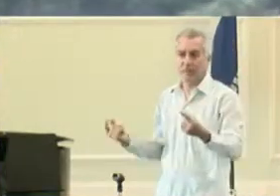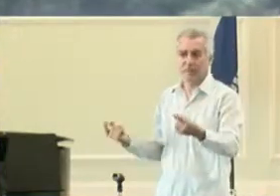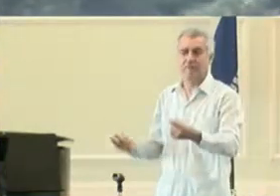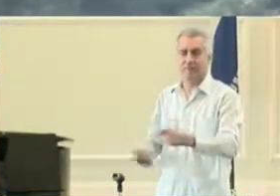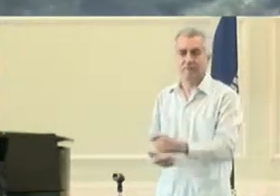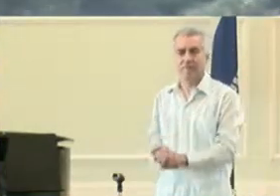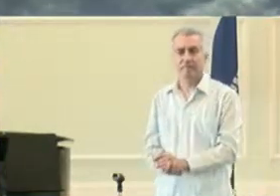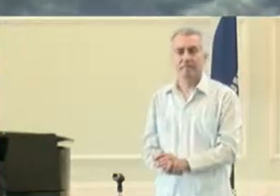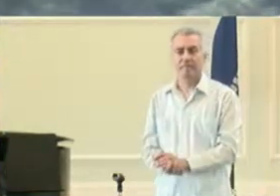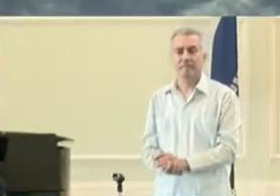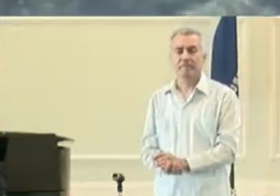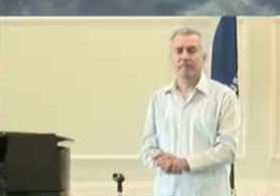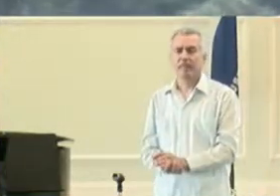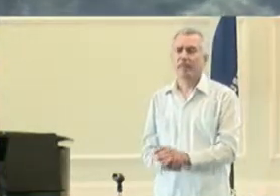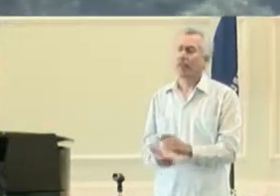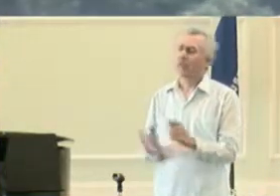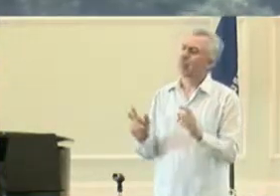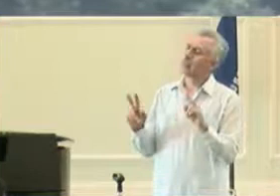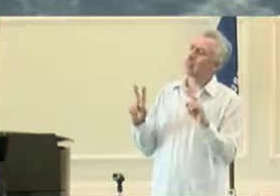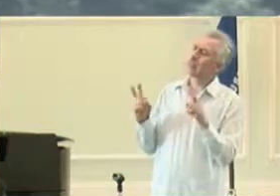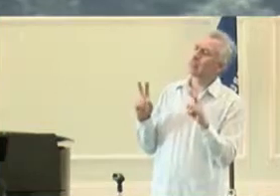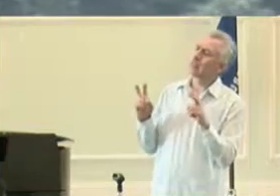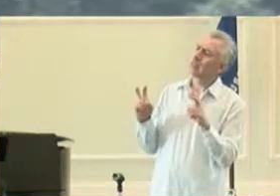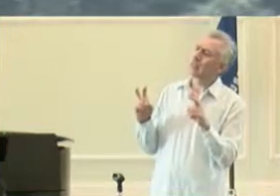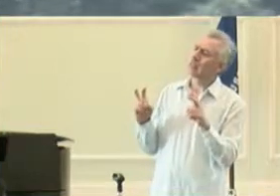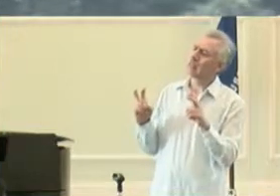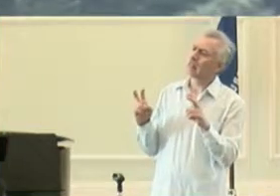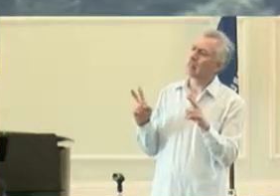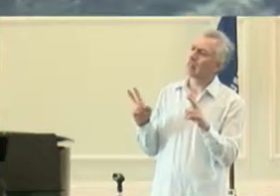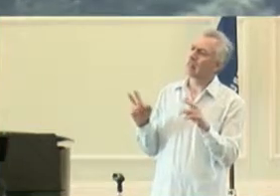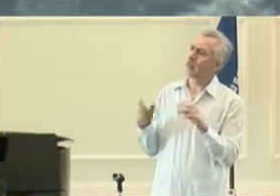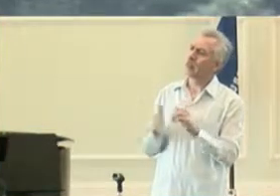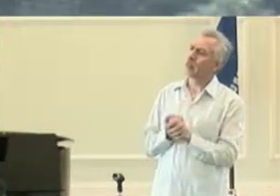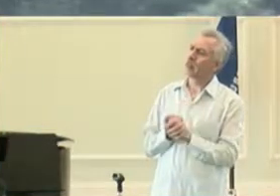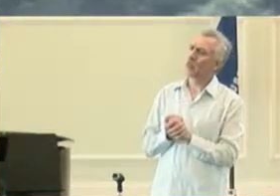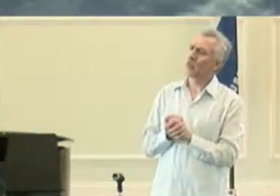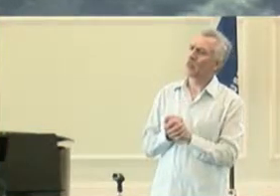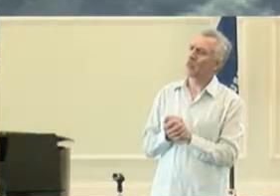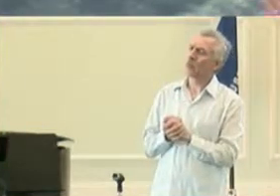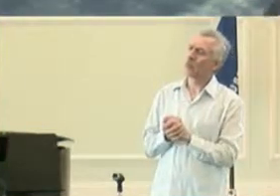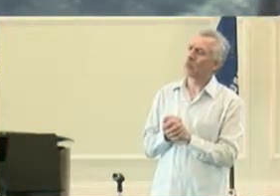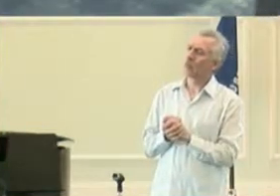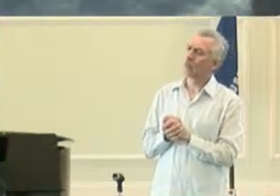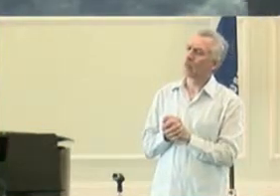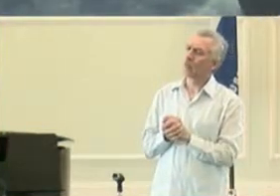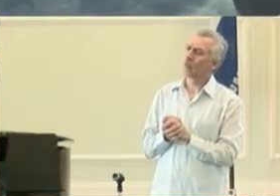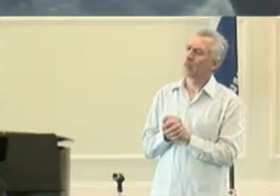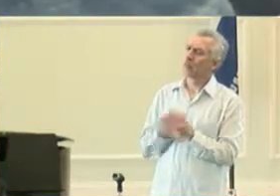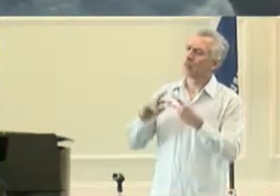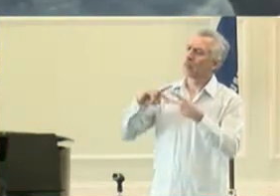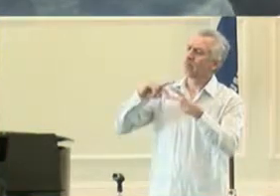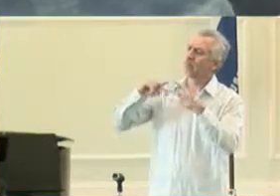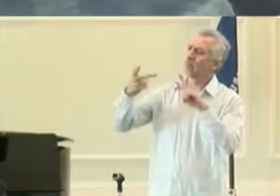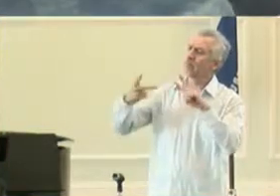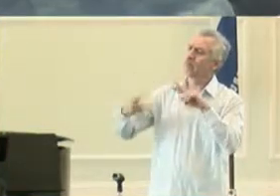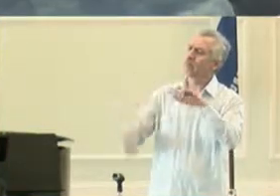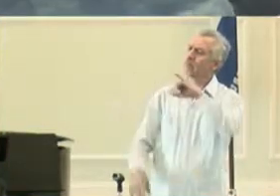that you have to take your life. Did you know that? Have you heard of Jim Jones?